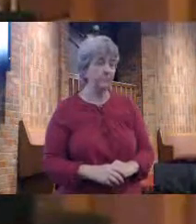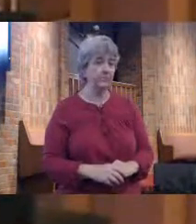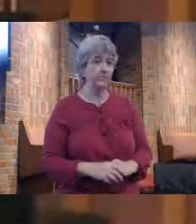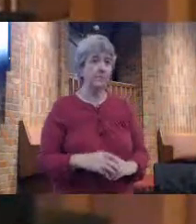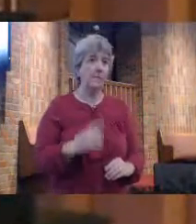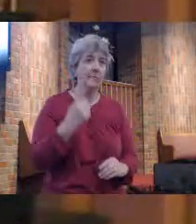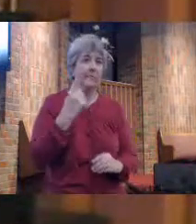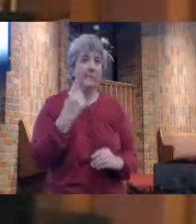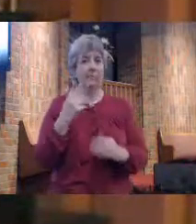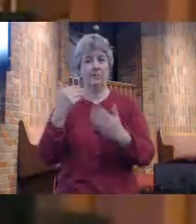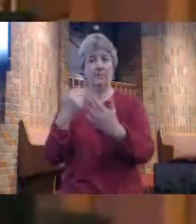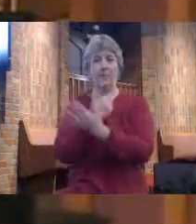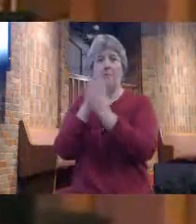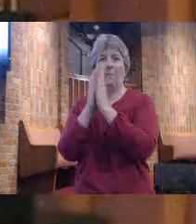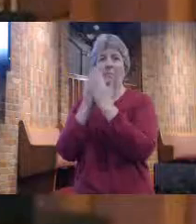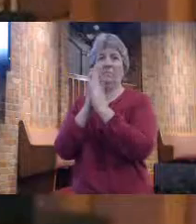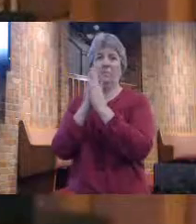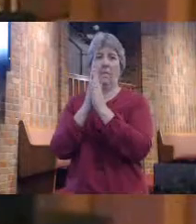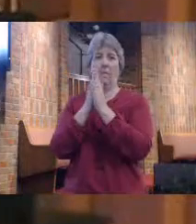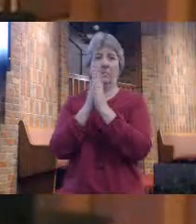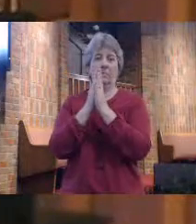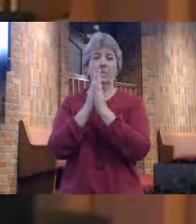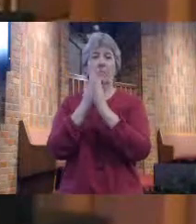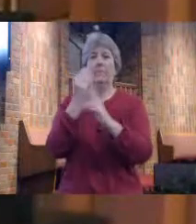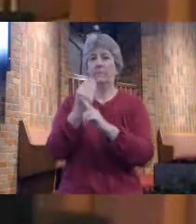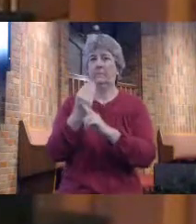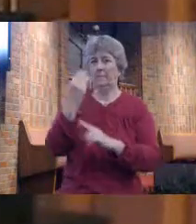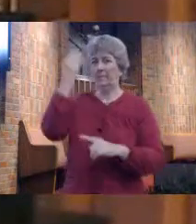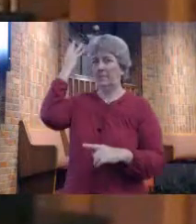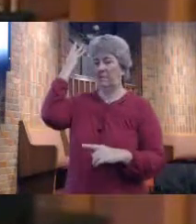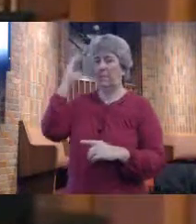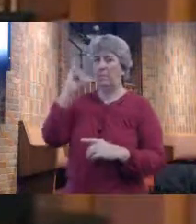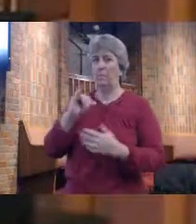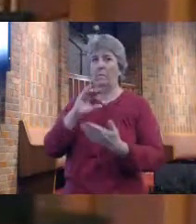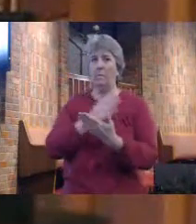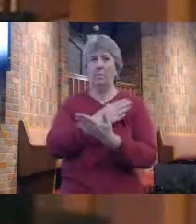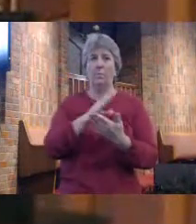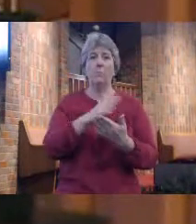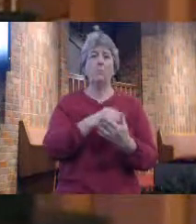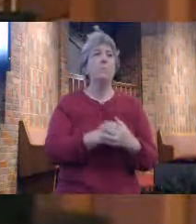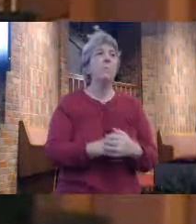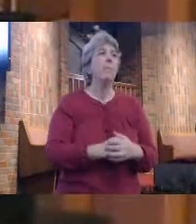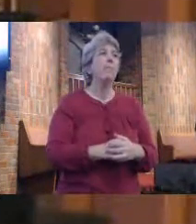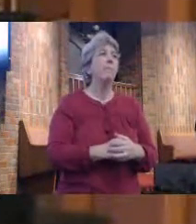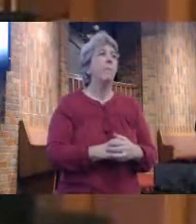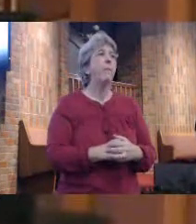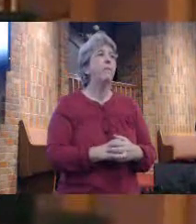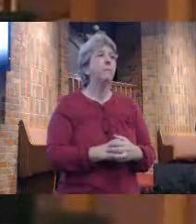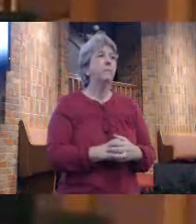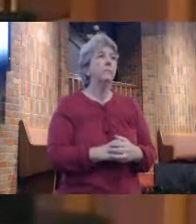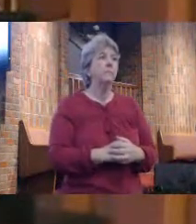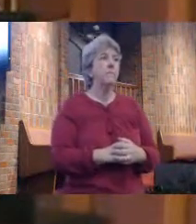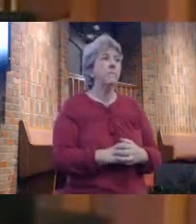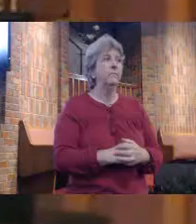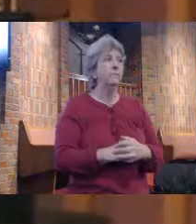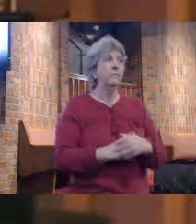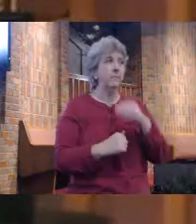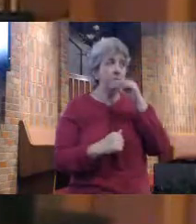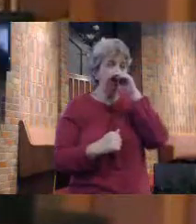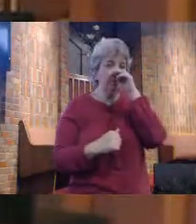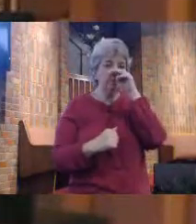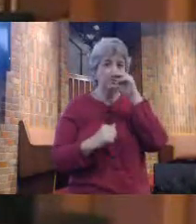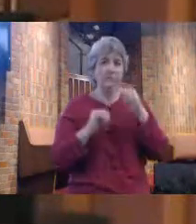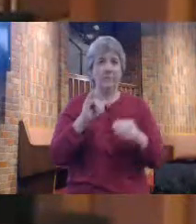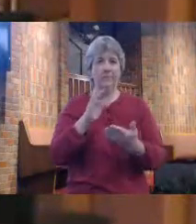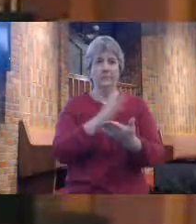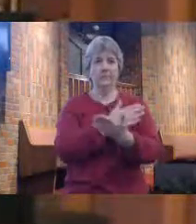that you don't have, but you'll see on the screen. 238, we're going to sing first three stanzas of this before our